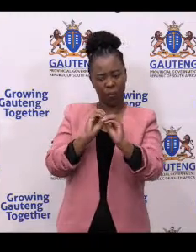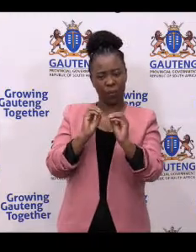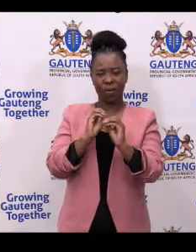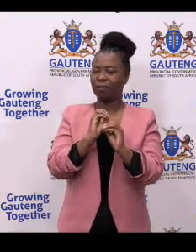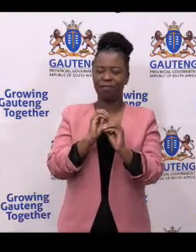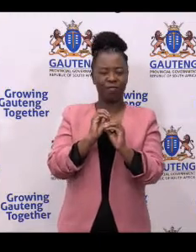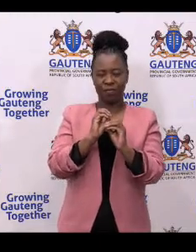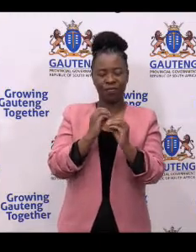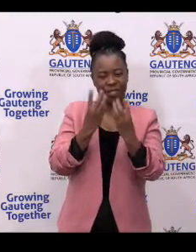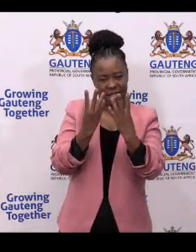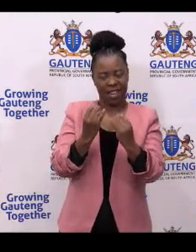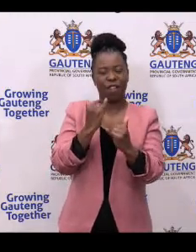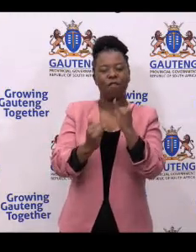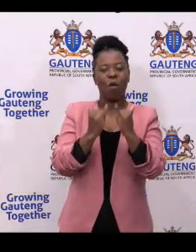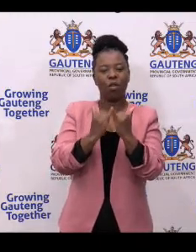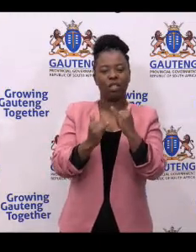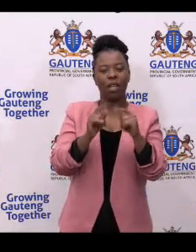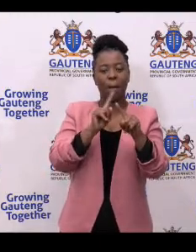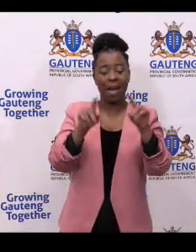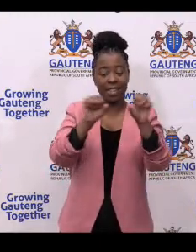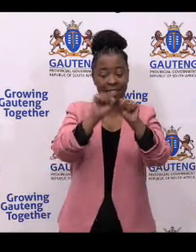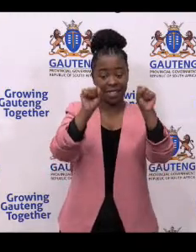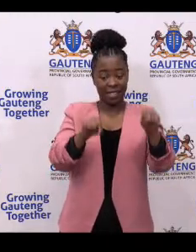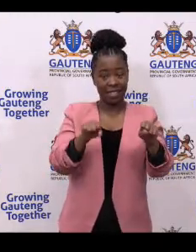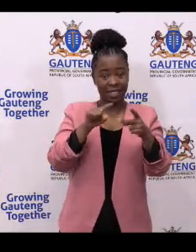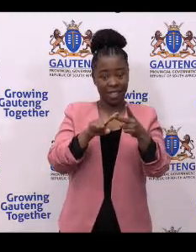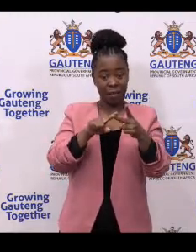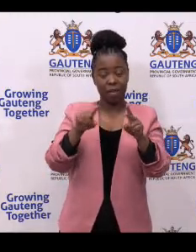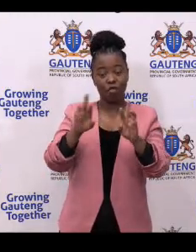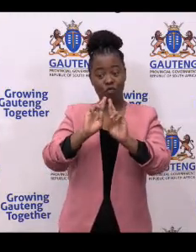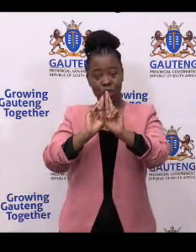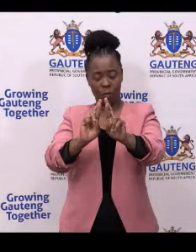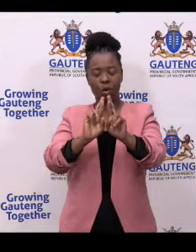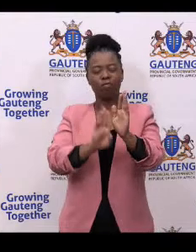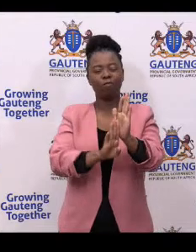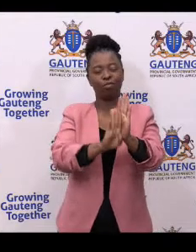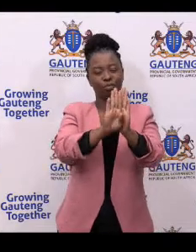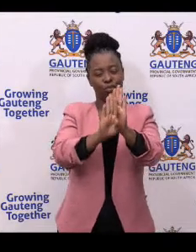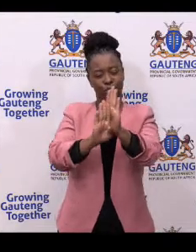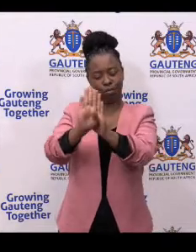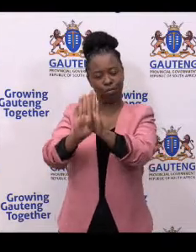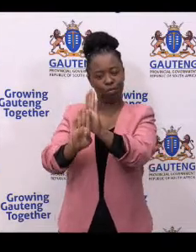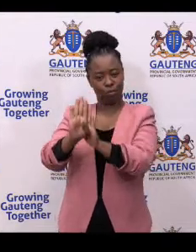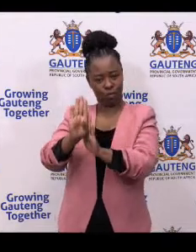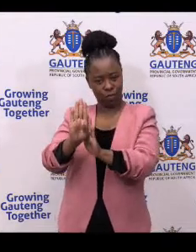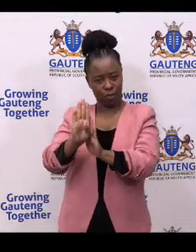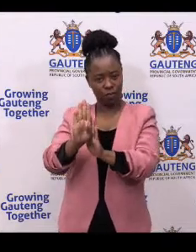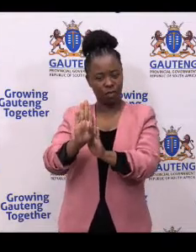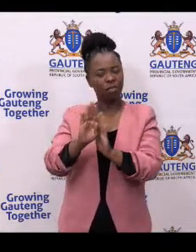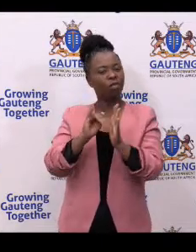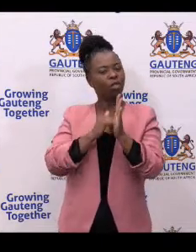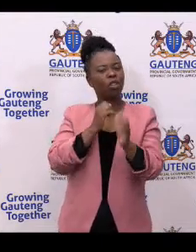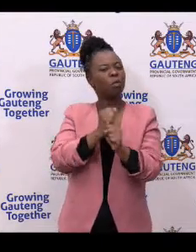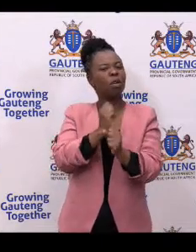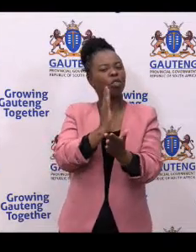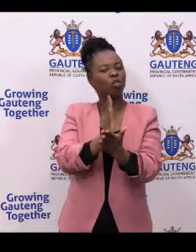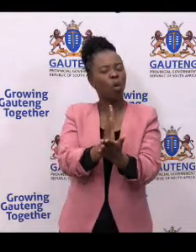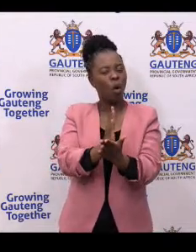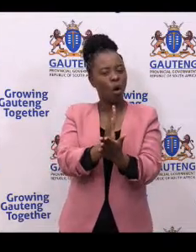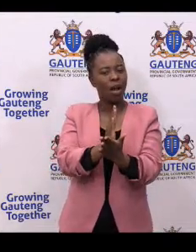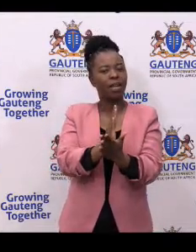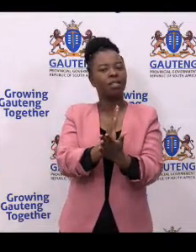continuously improving our systems and improving the response to make sure that it becomes so much accurate and